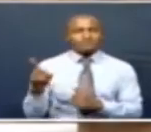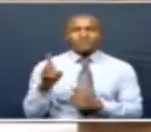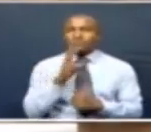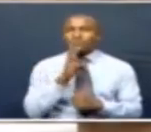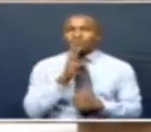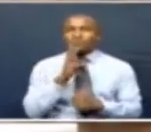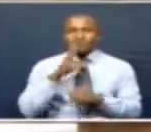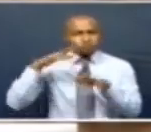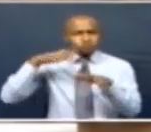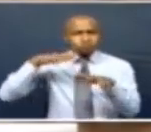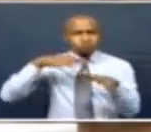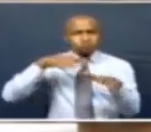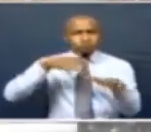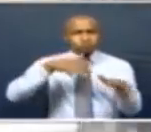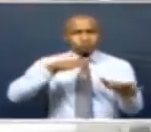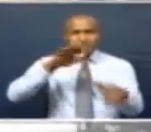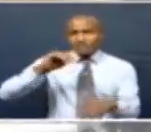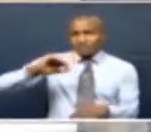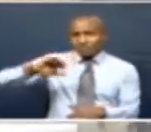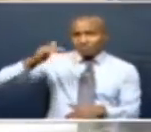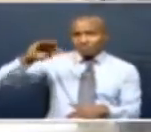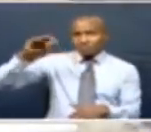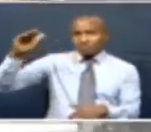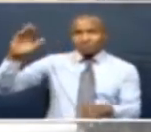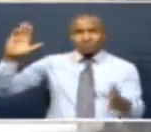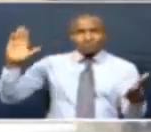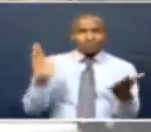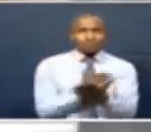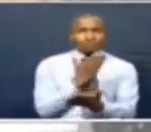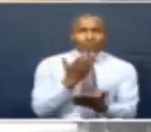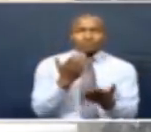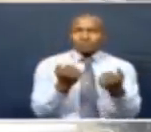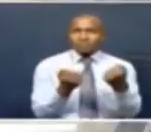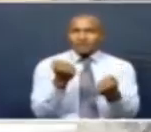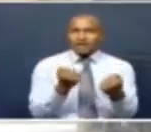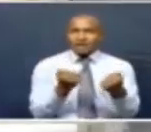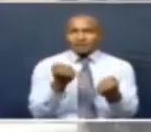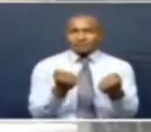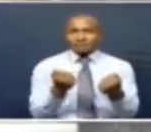flowing down from the Aberdare Ranges smashed the vehicle against the concrete.